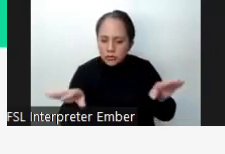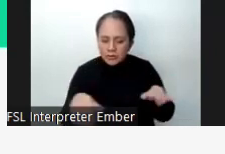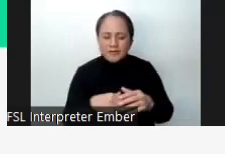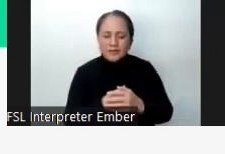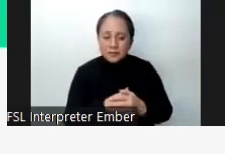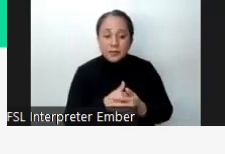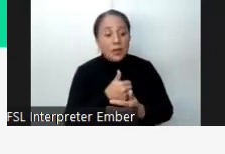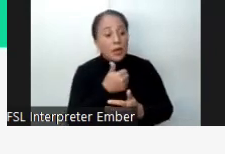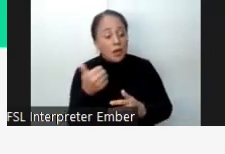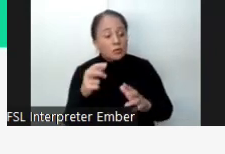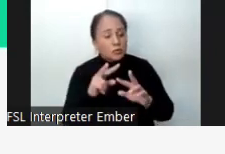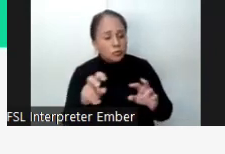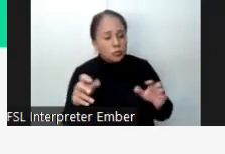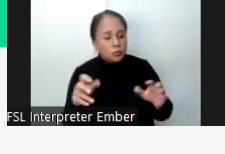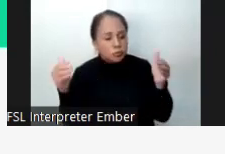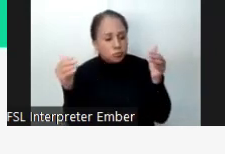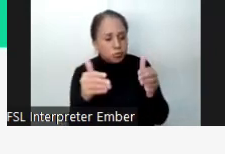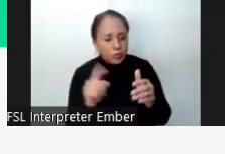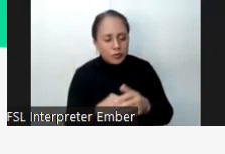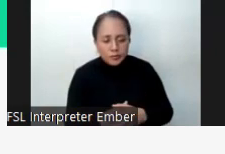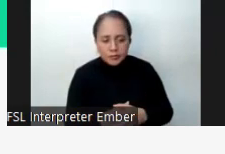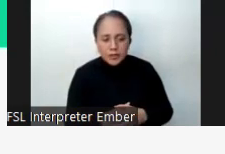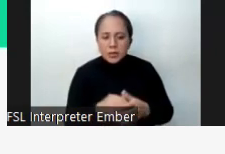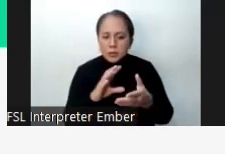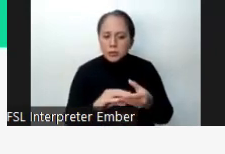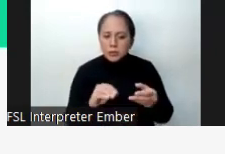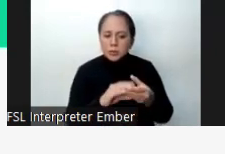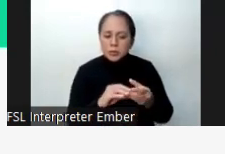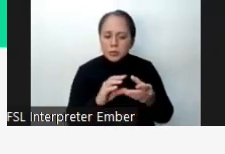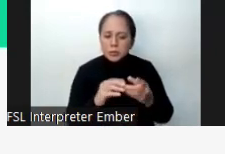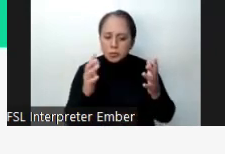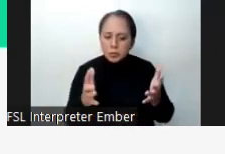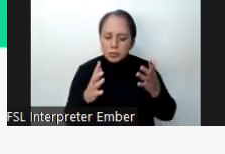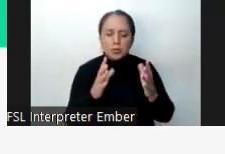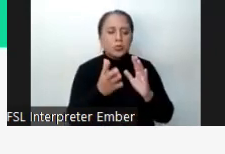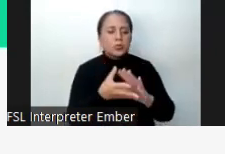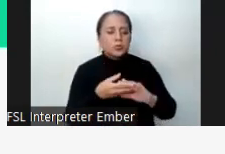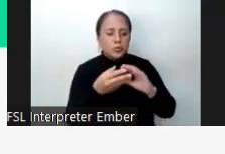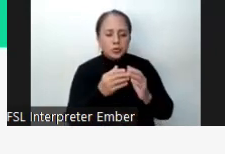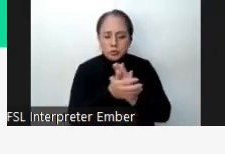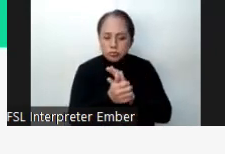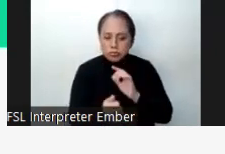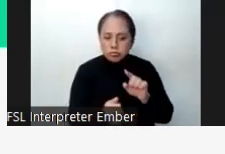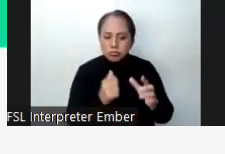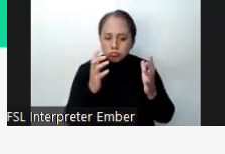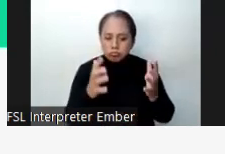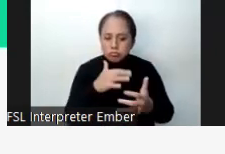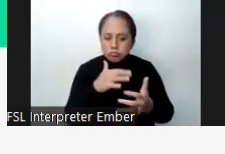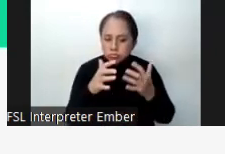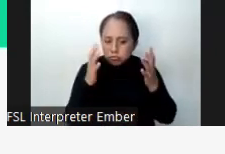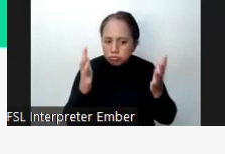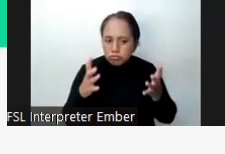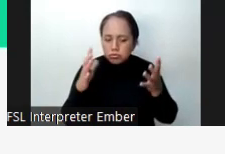children. While some studies focus on the narrative talk, storytelling skills, conversational